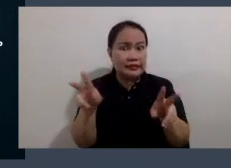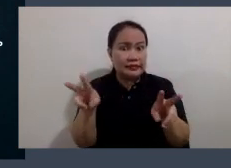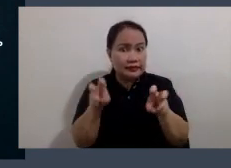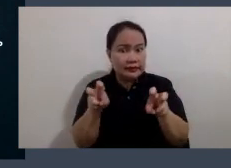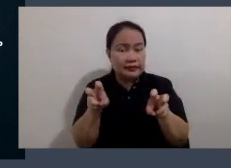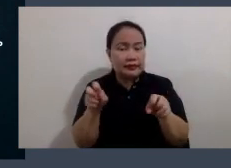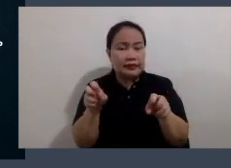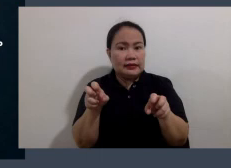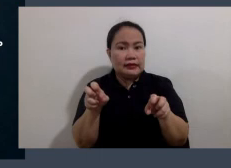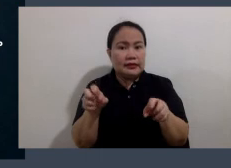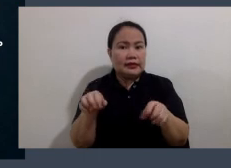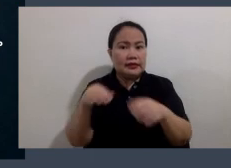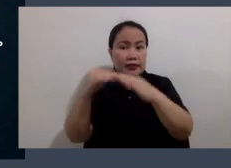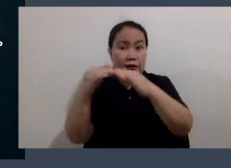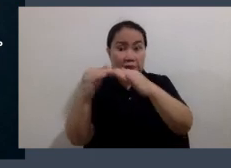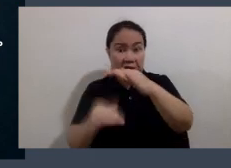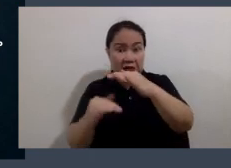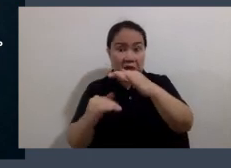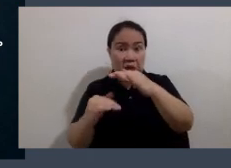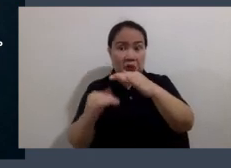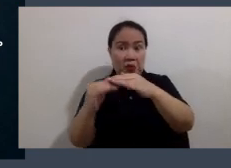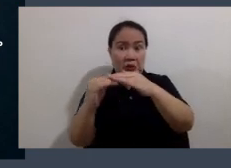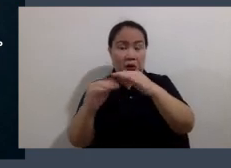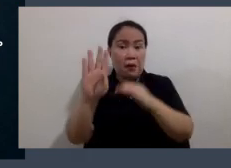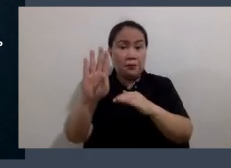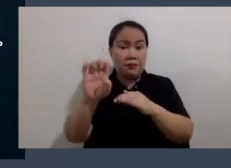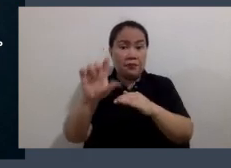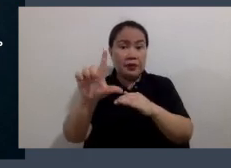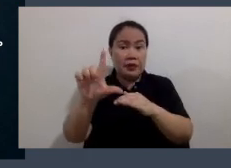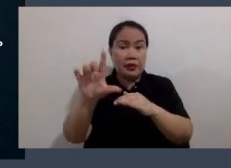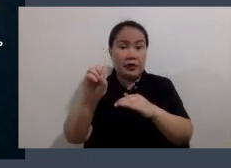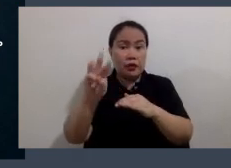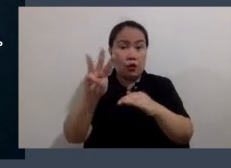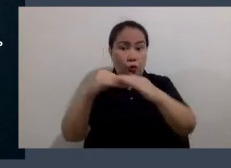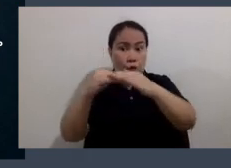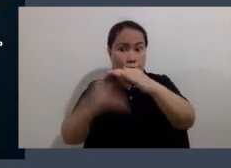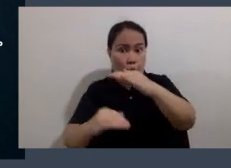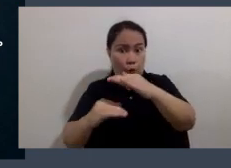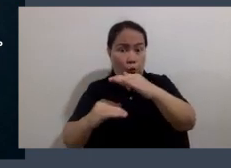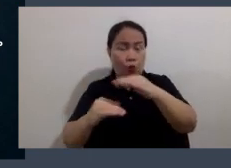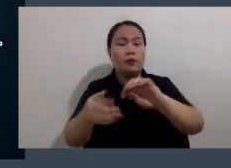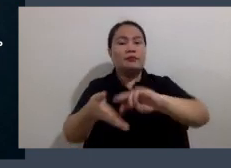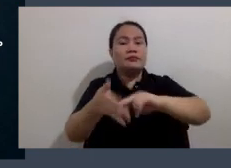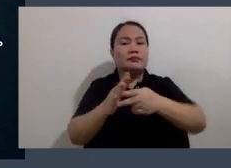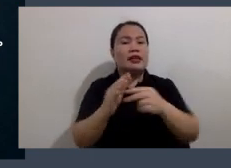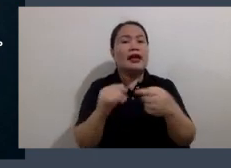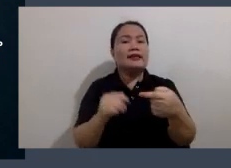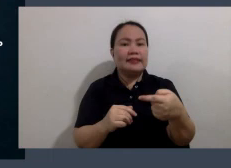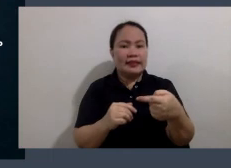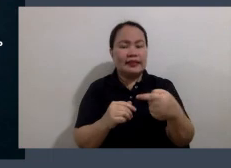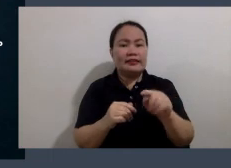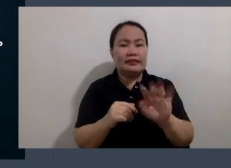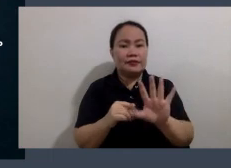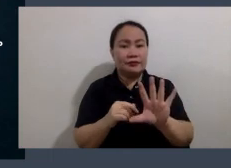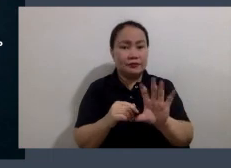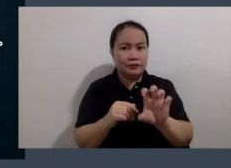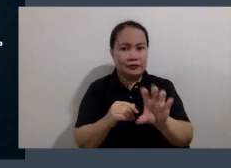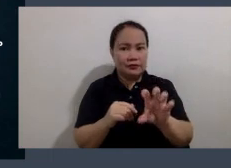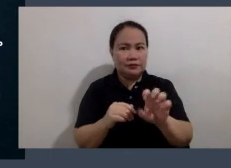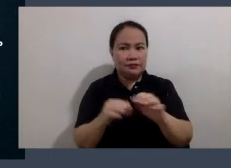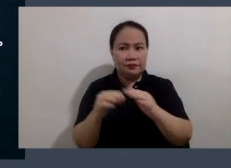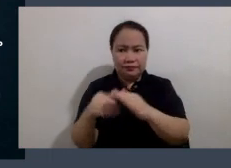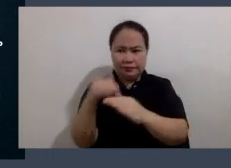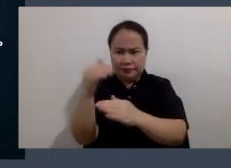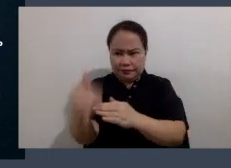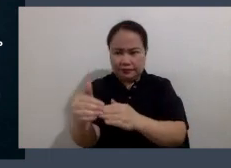zero. So, the word here is below. So, therefore, this is negative 15 degrees. So, again, below is